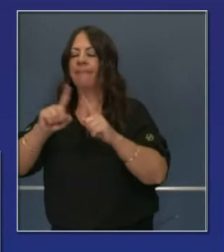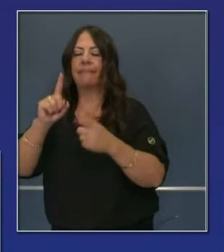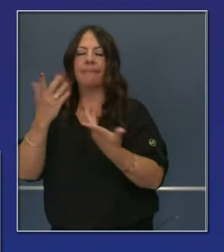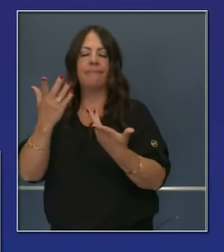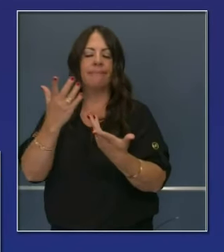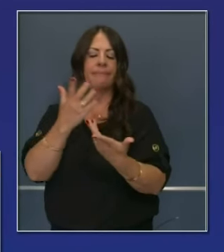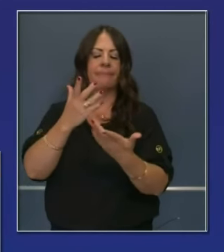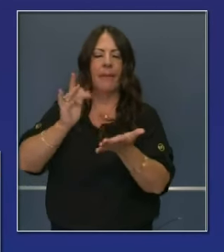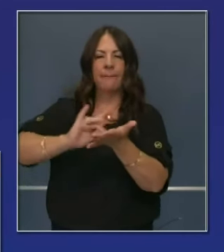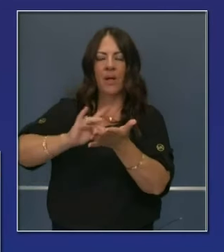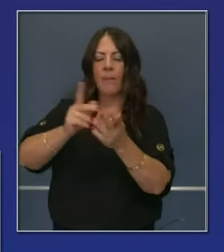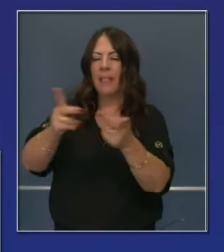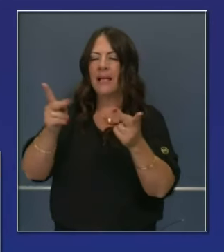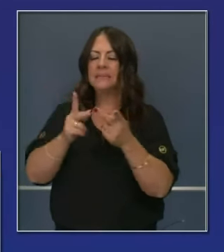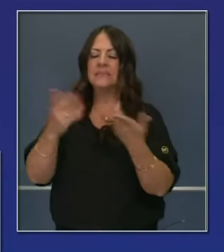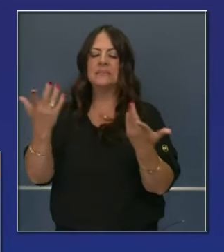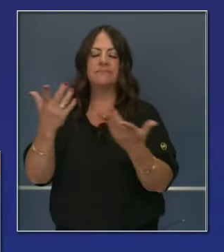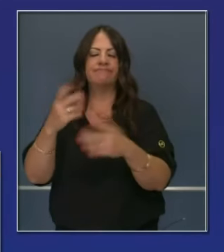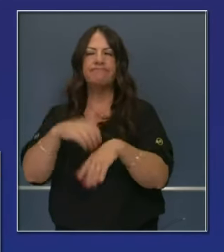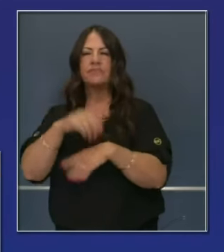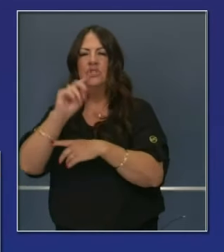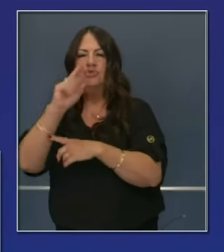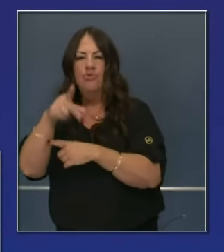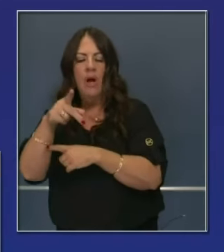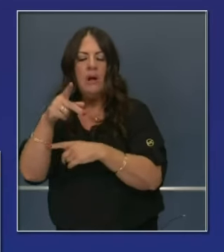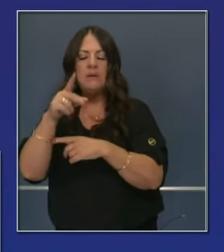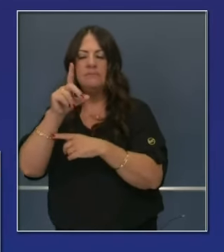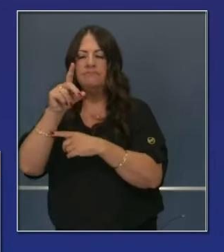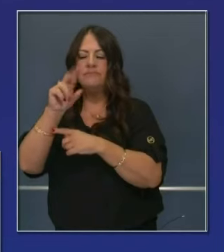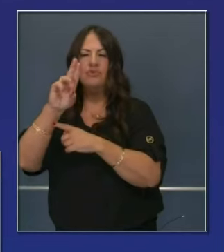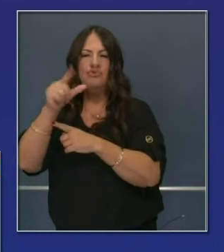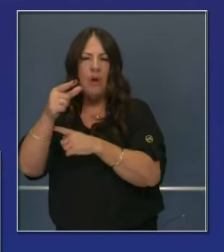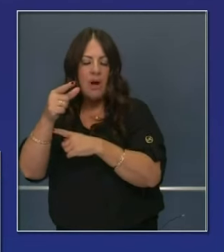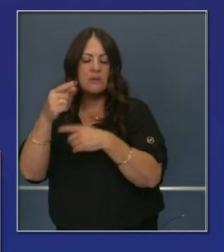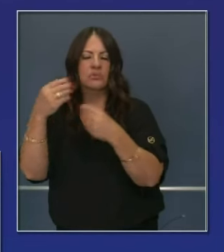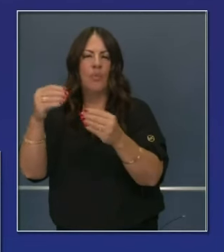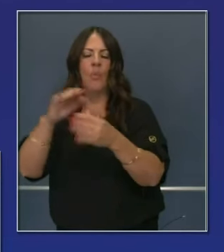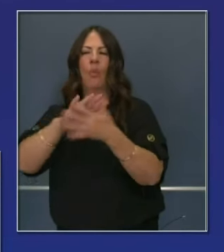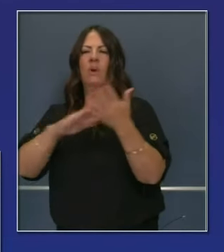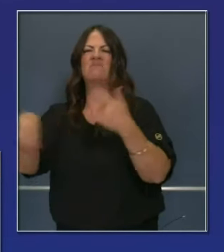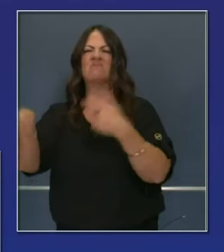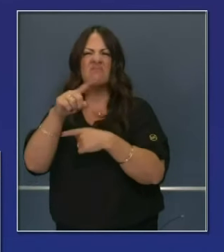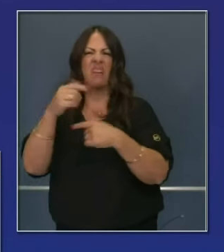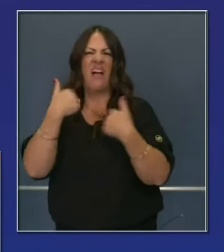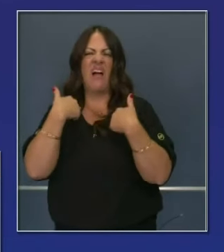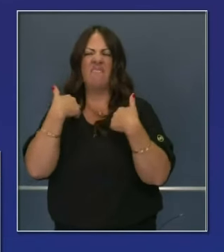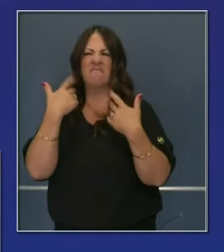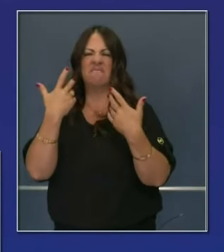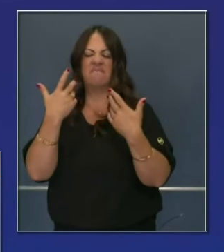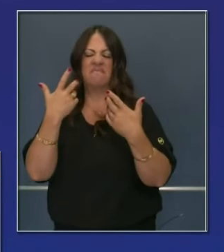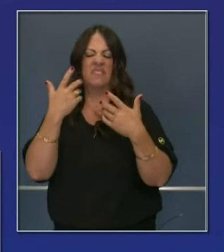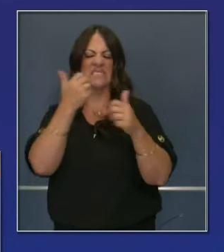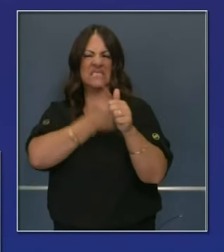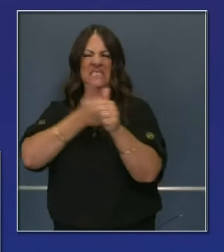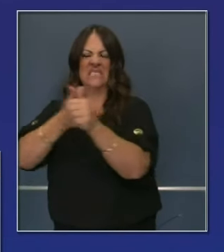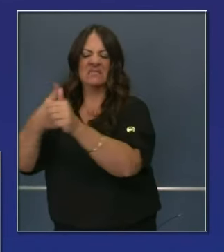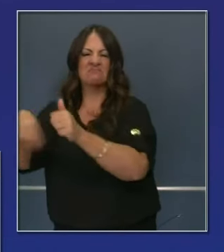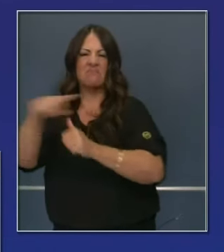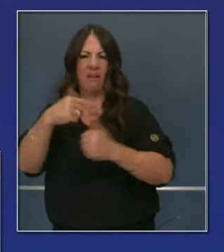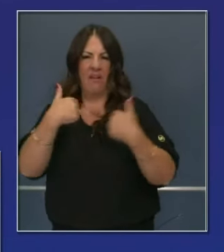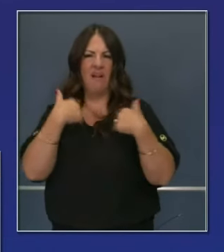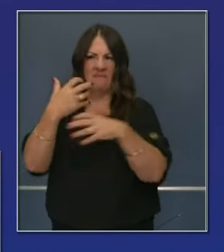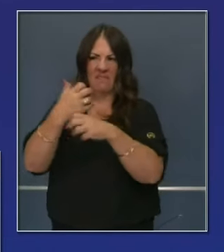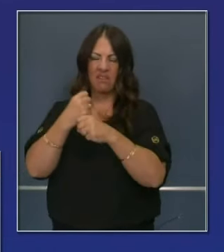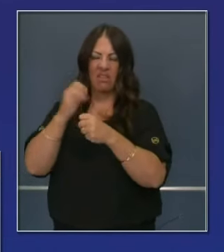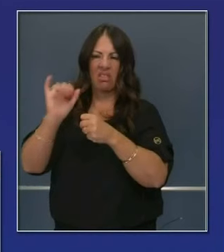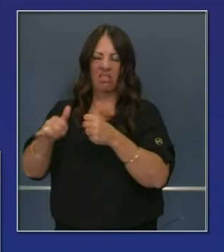facilities, obviously the expansion of our registry becomes paramount in terms of making sure that is done